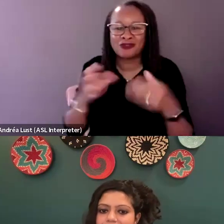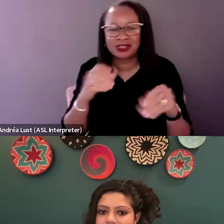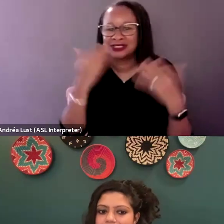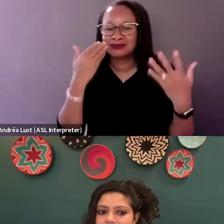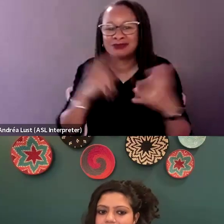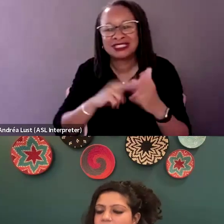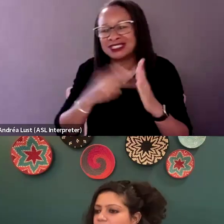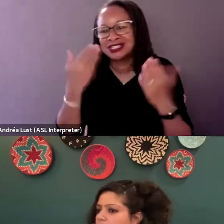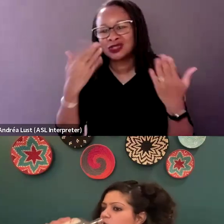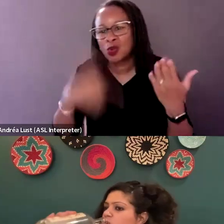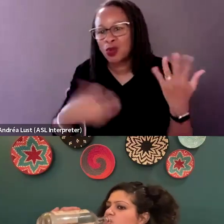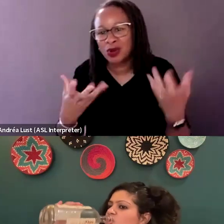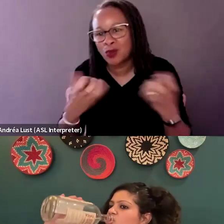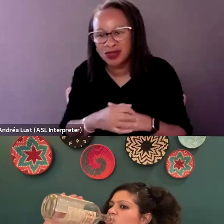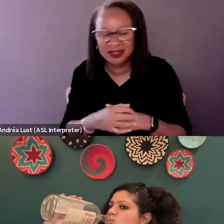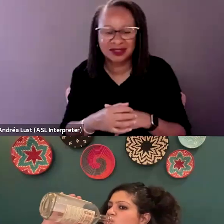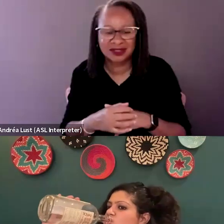head in.